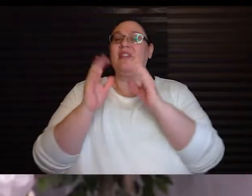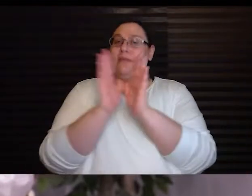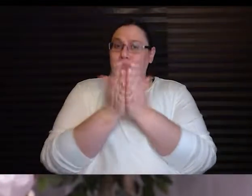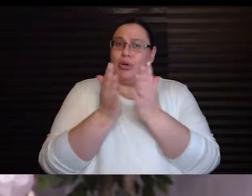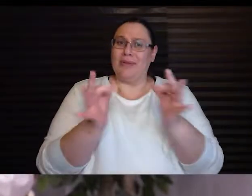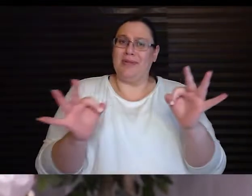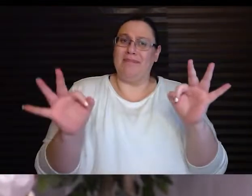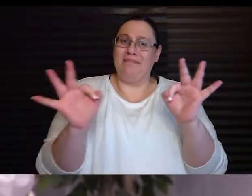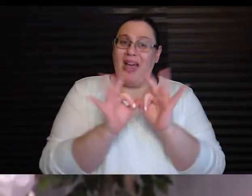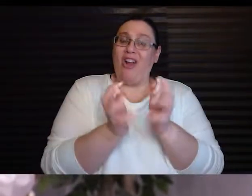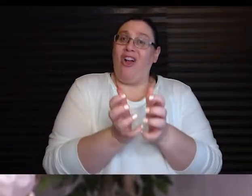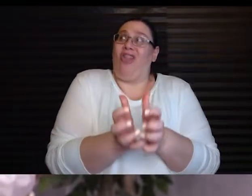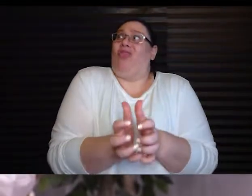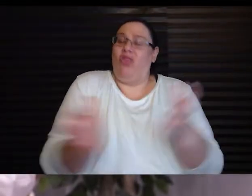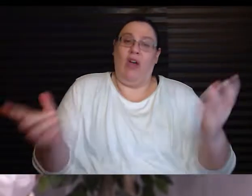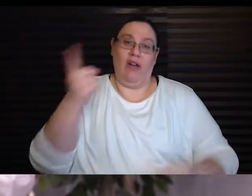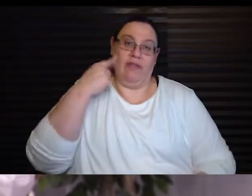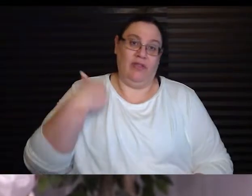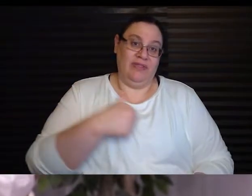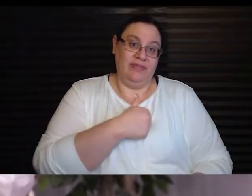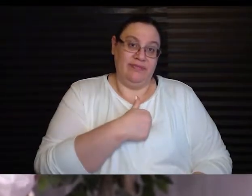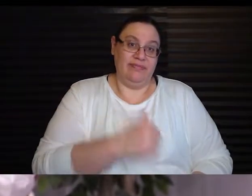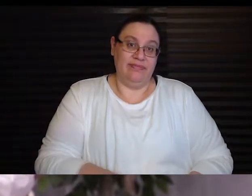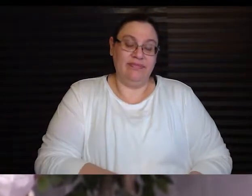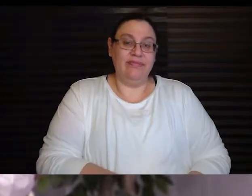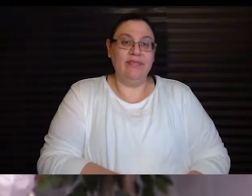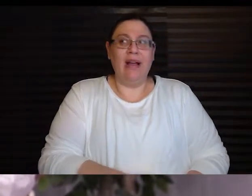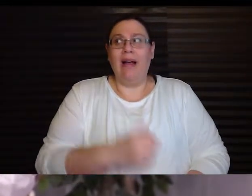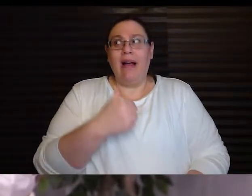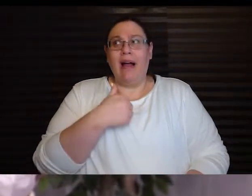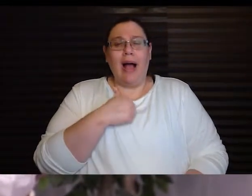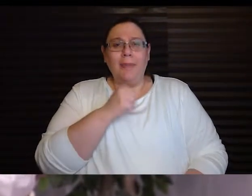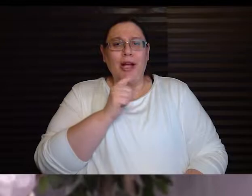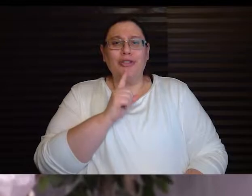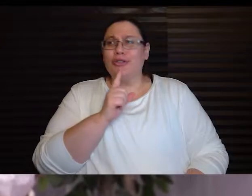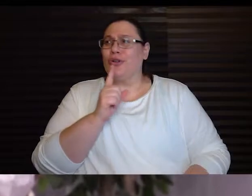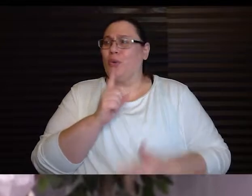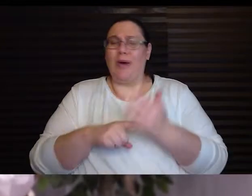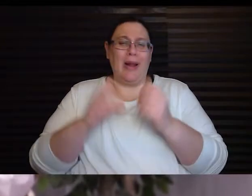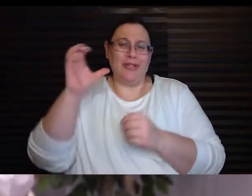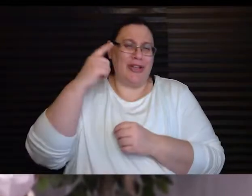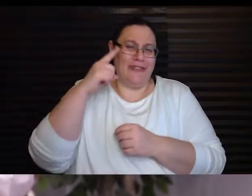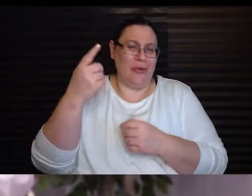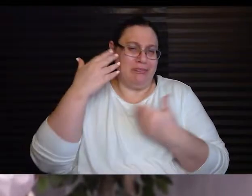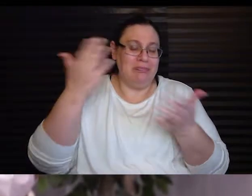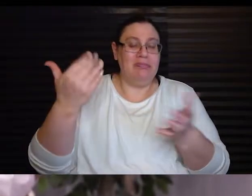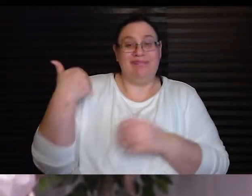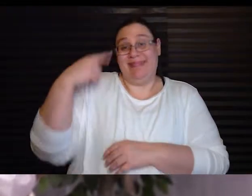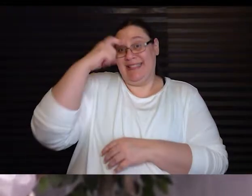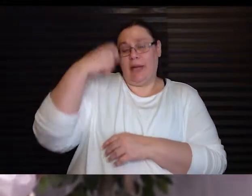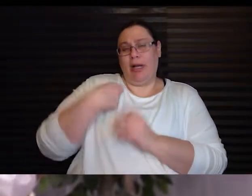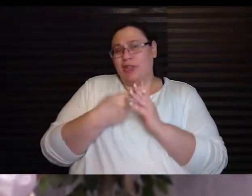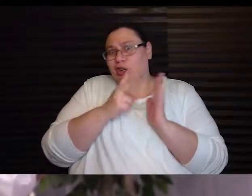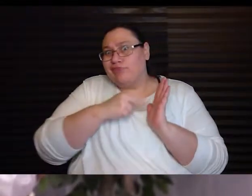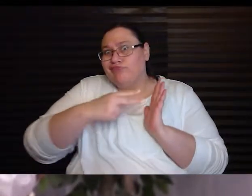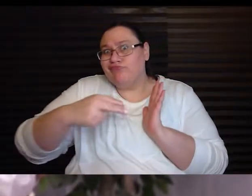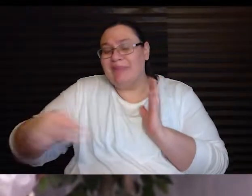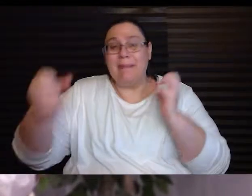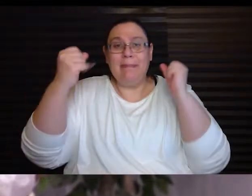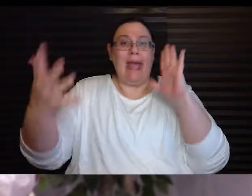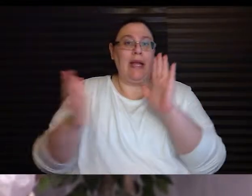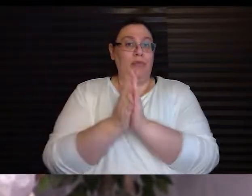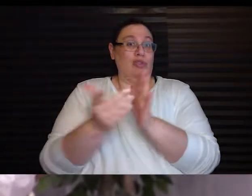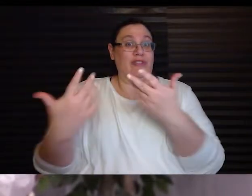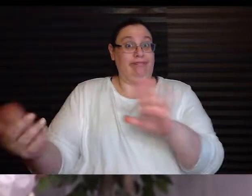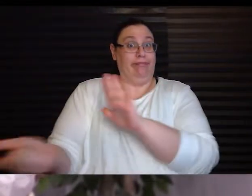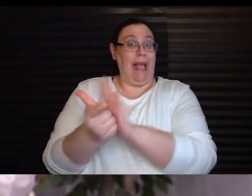Books matter a lot to us. I'm not even sure what I was looking for, but this summer, I began to read as many banned